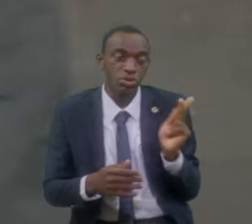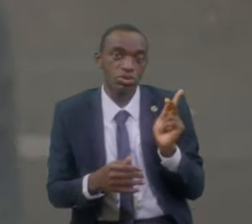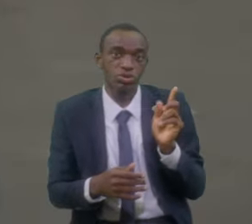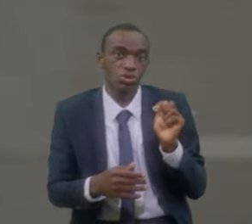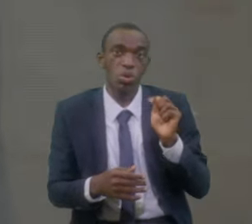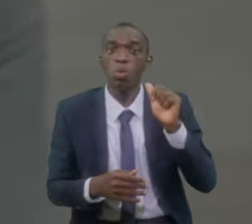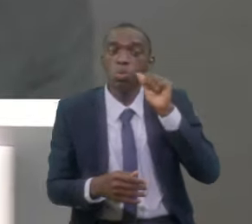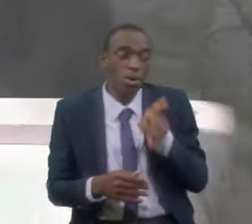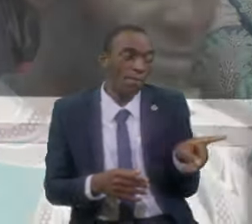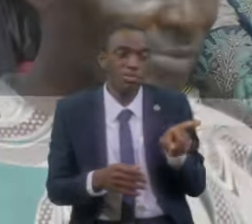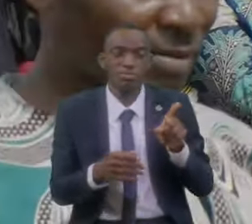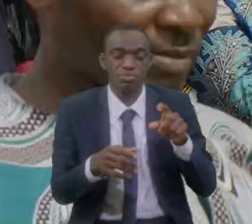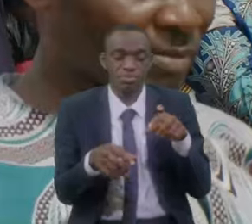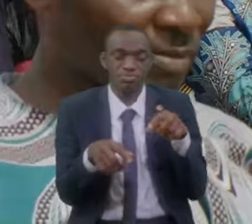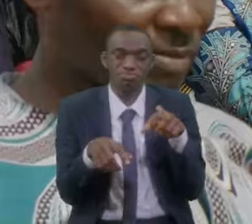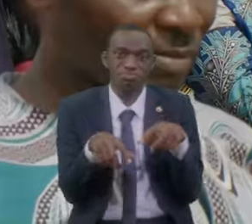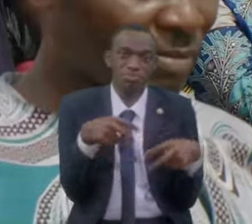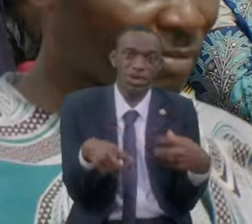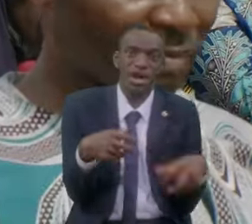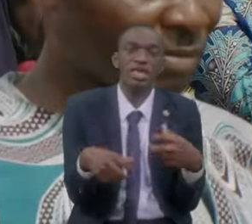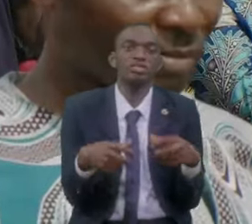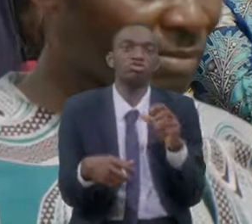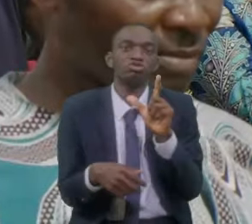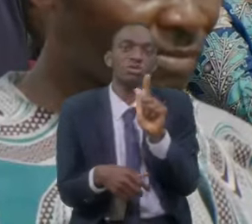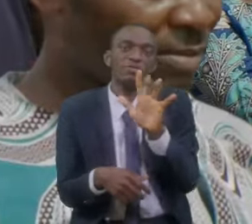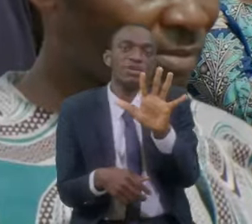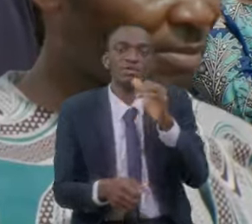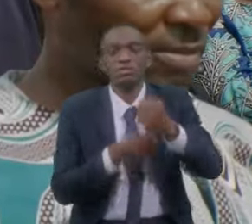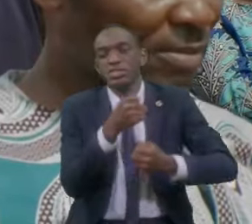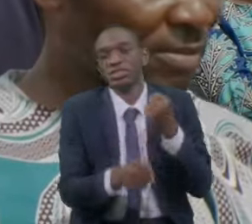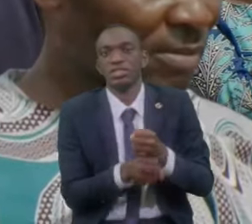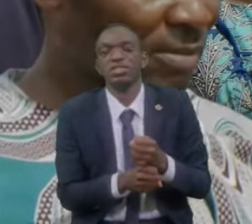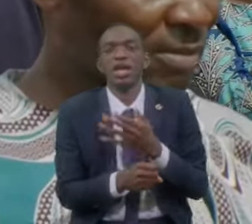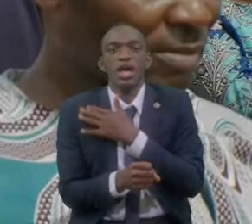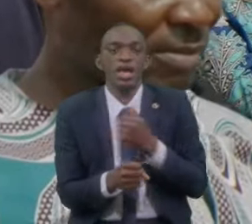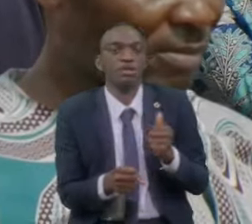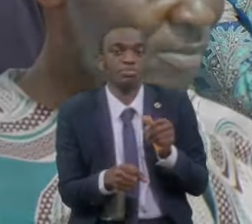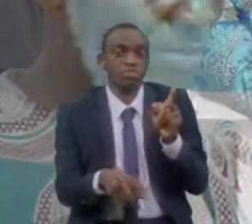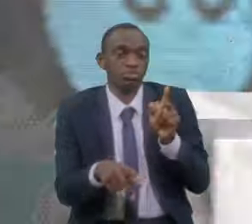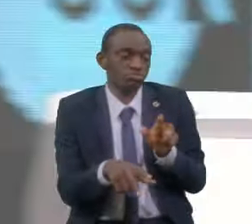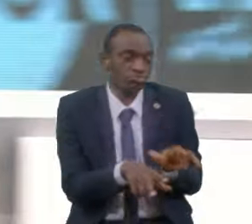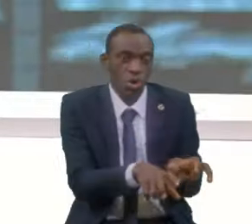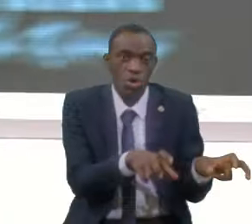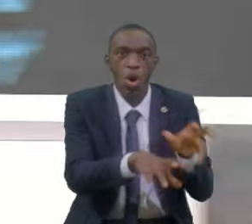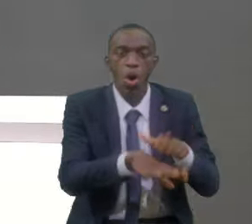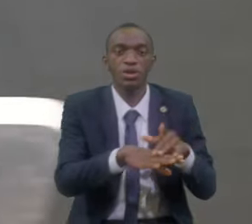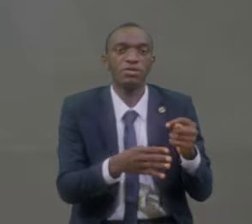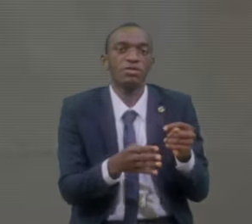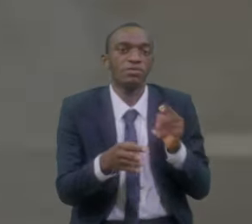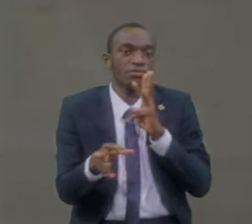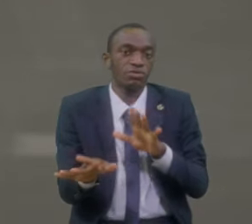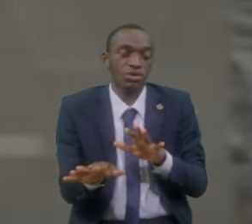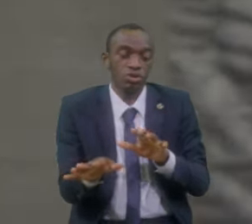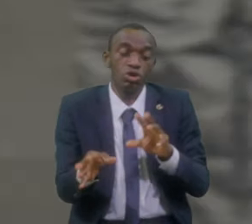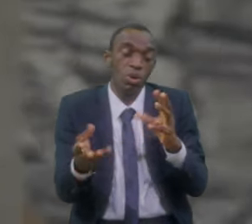years, crawling on all four. As they were passing like this, and she saw them walking, she got